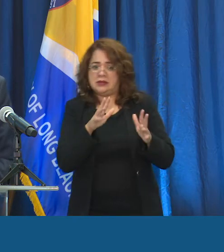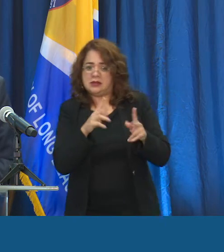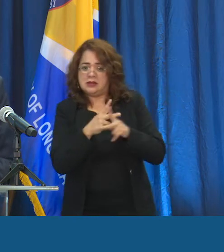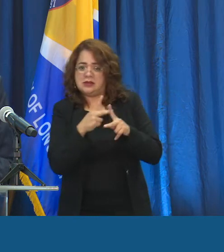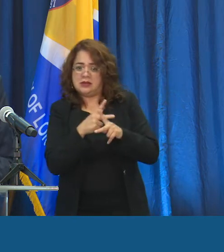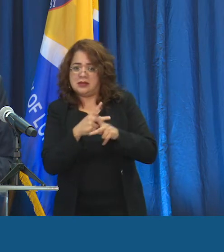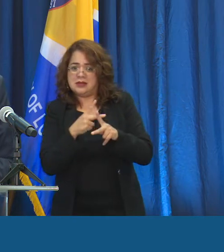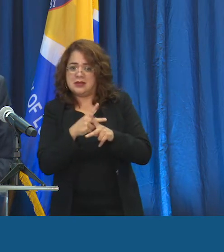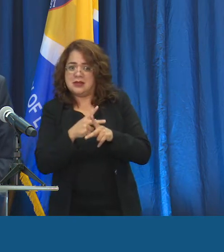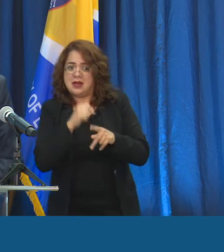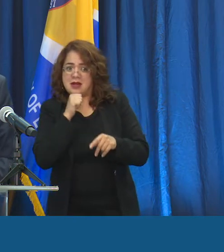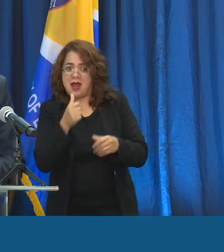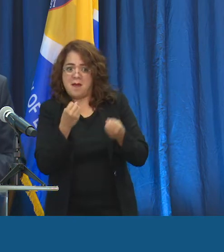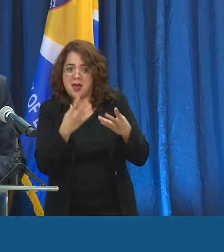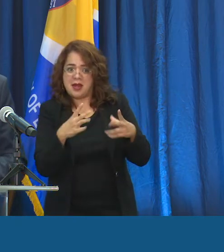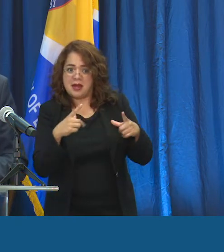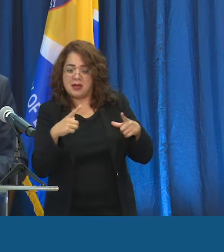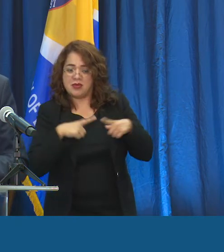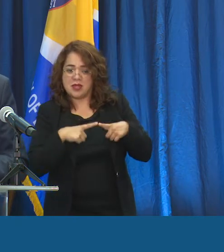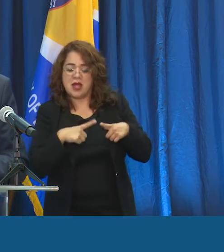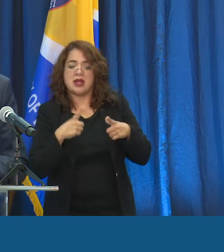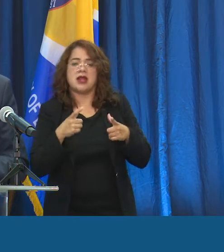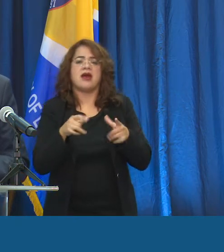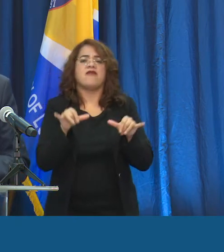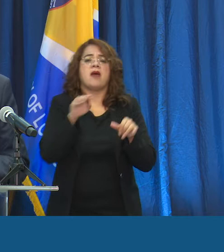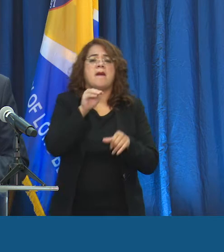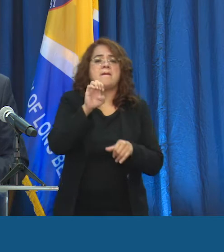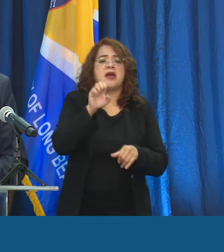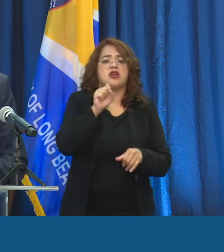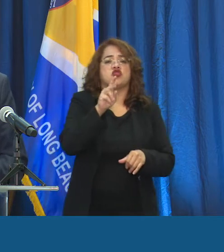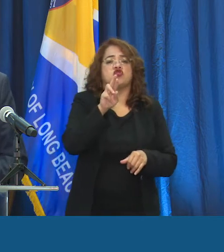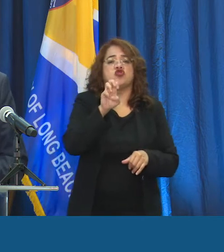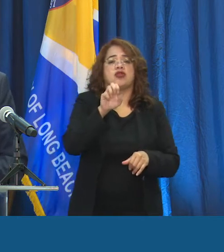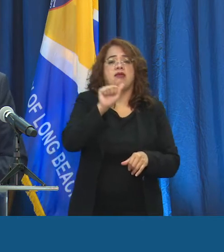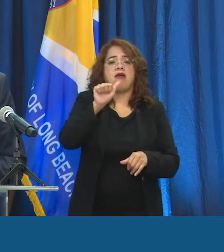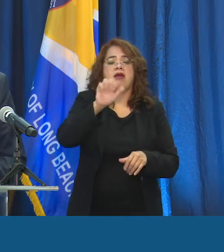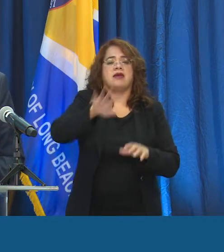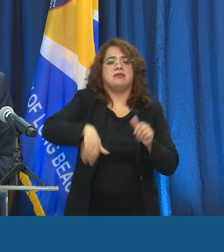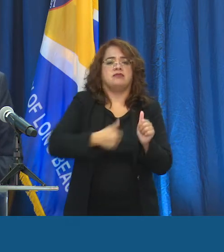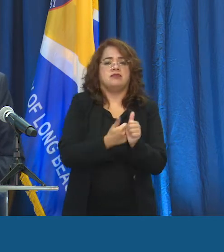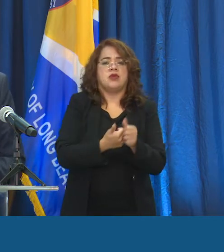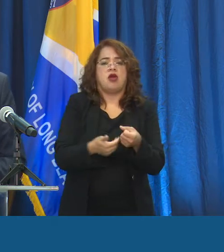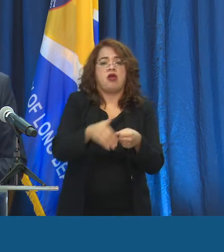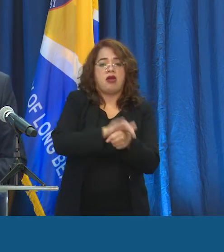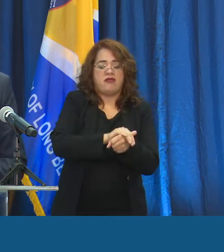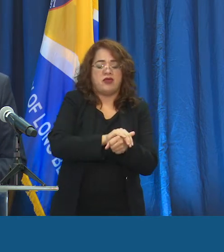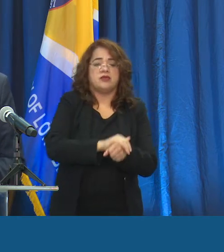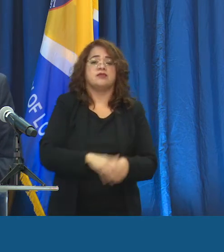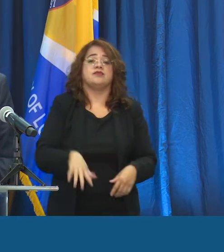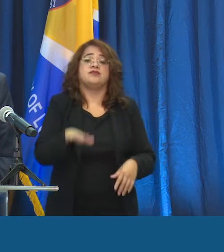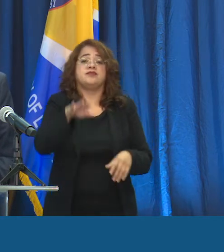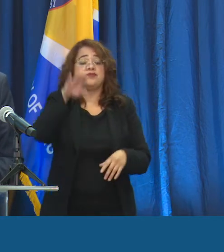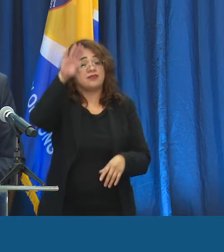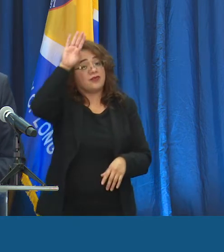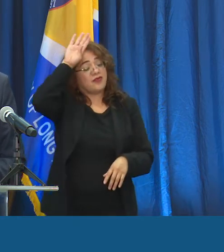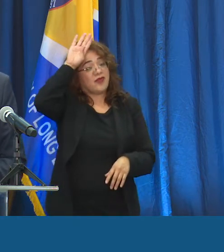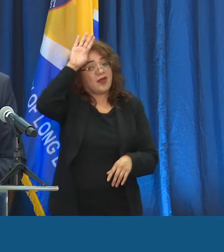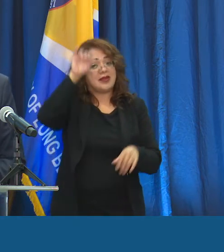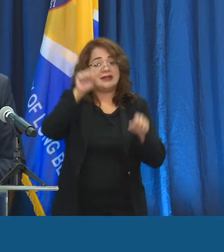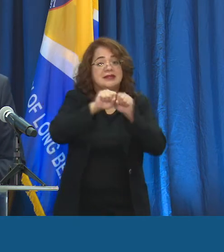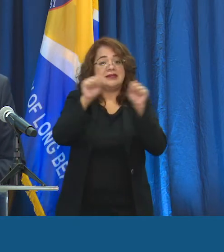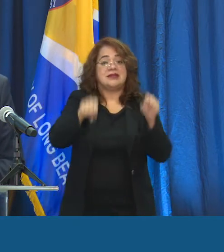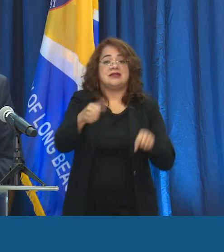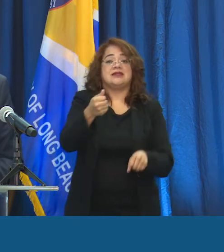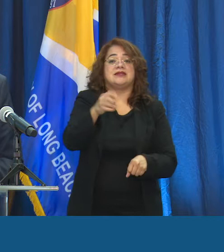we have not as many people retire, we'd have to cover that through Measure A. And then in the area of Fire Station 17, Fire